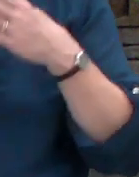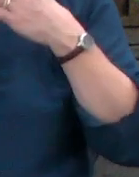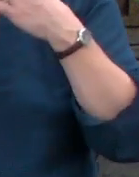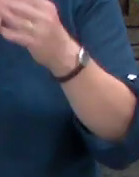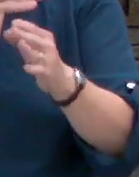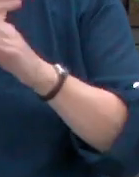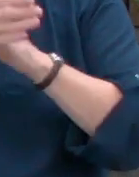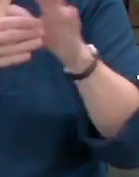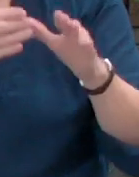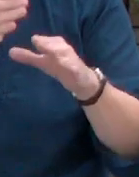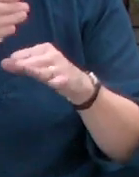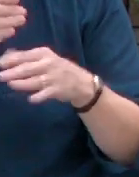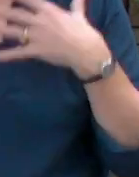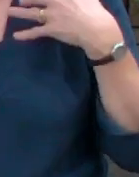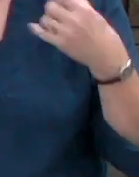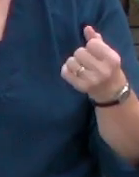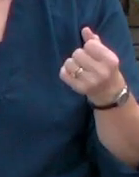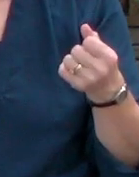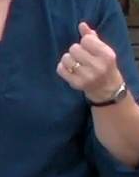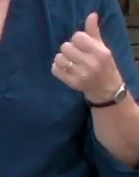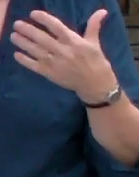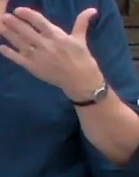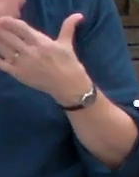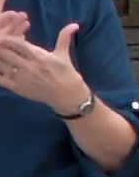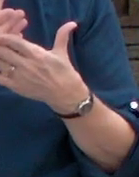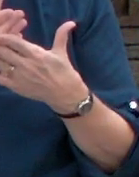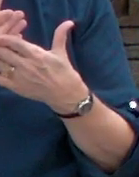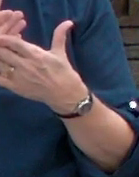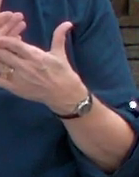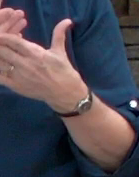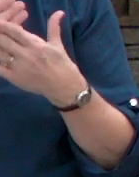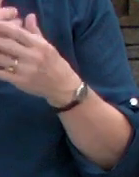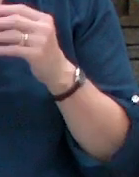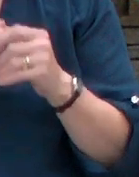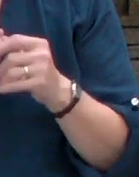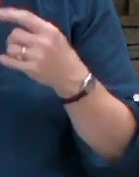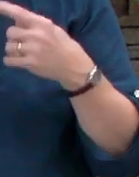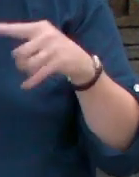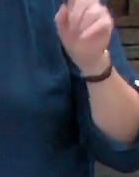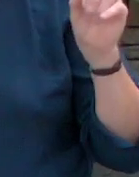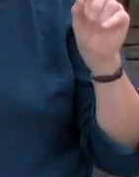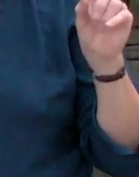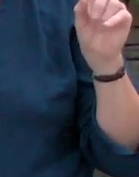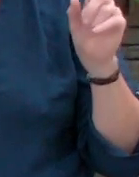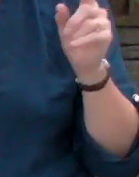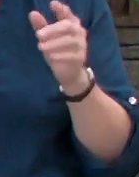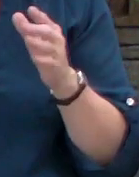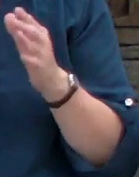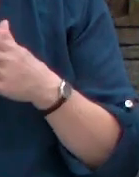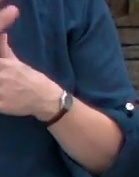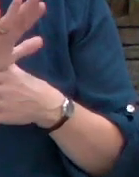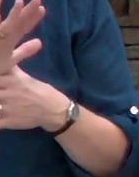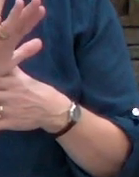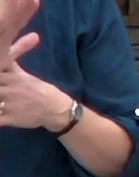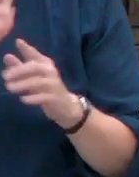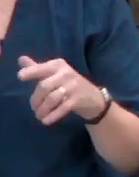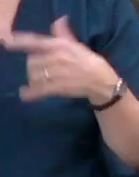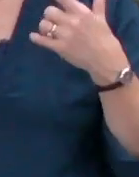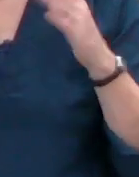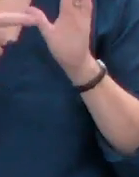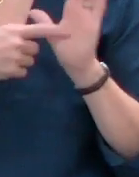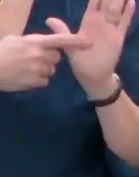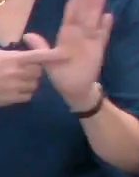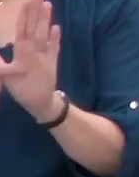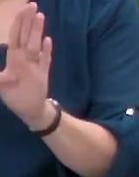hand upon her, that she might heal well and that she'll come through this well, and that her testimony will be one of